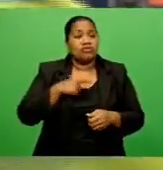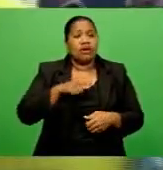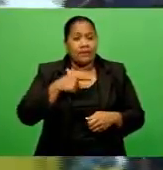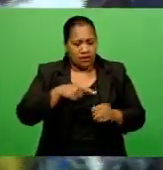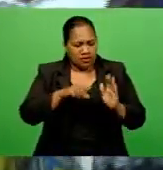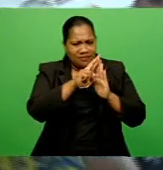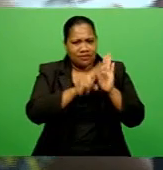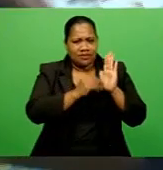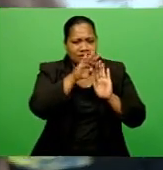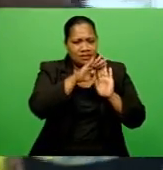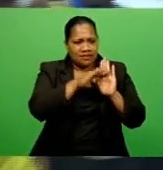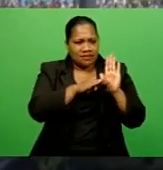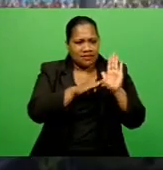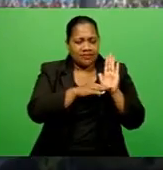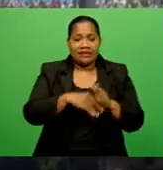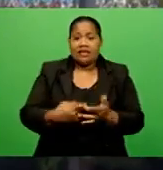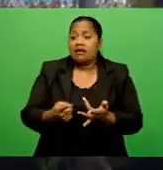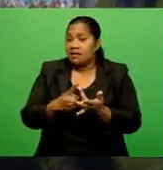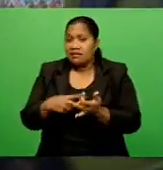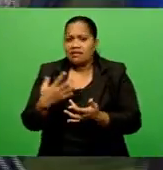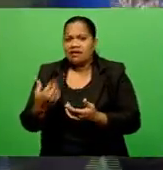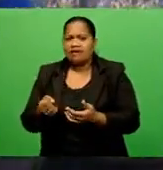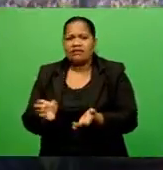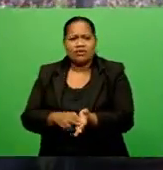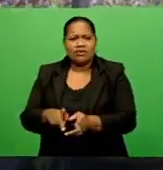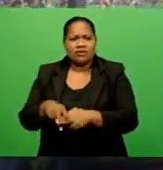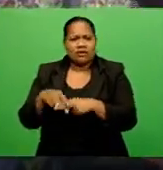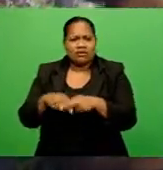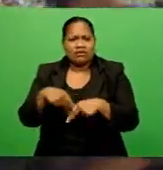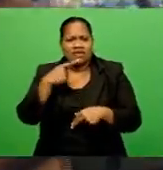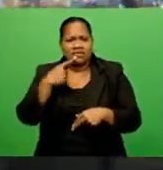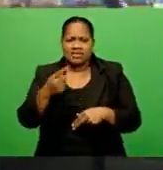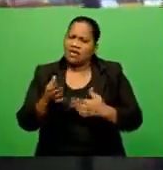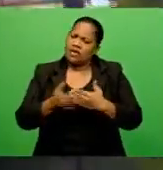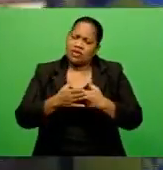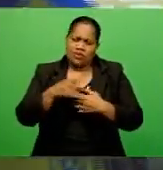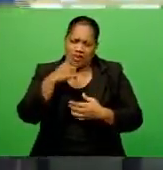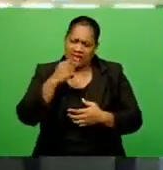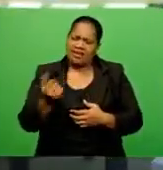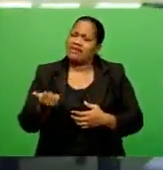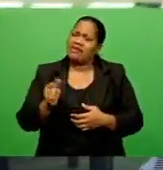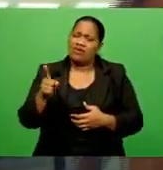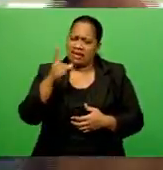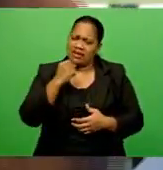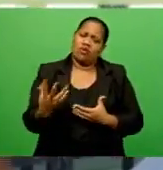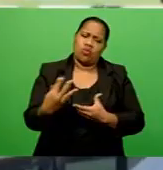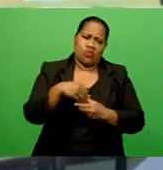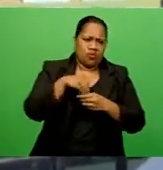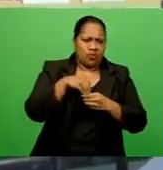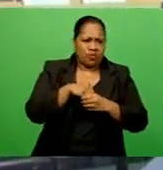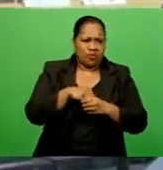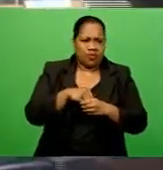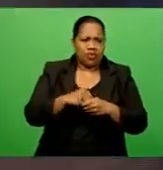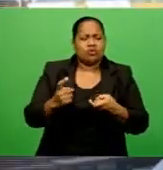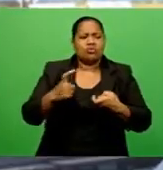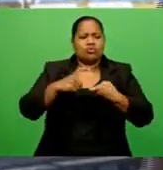is Nandronga. Head coach Ramesh Sharma says the door is open for any players from other districts to join them for